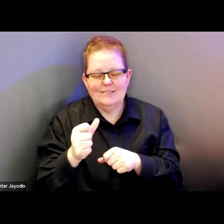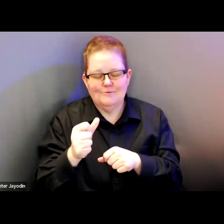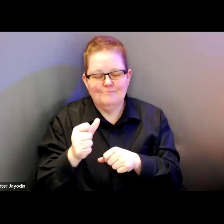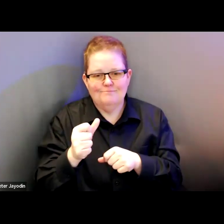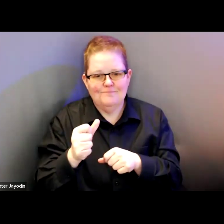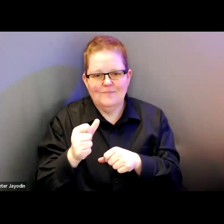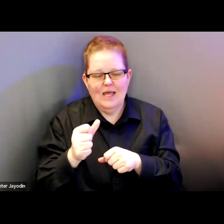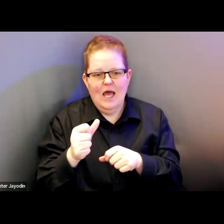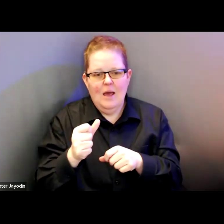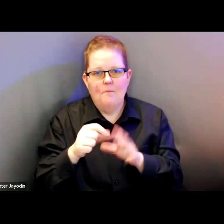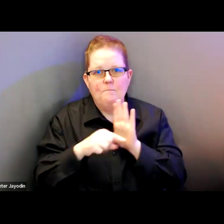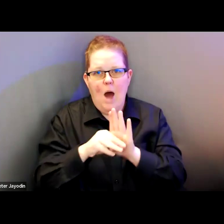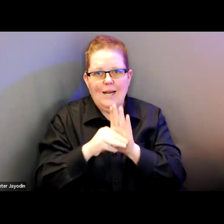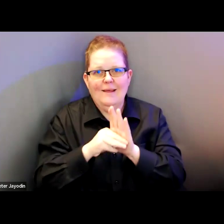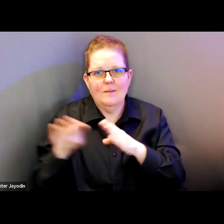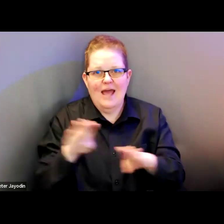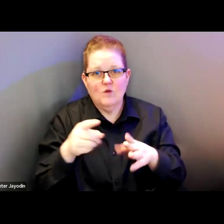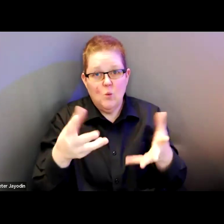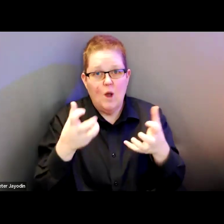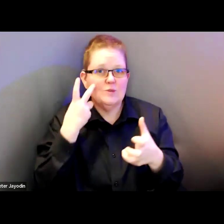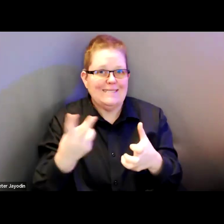see. Thank you very much.